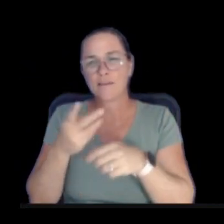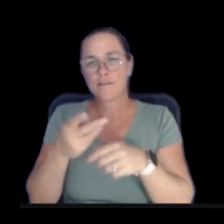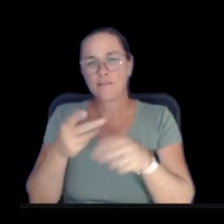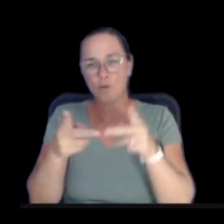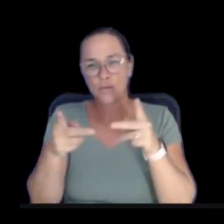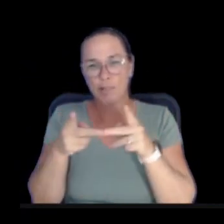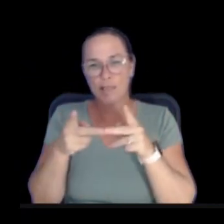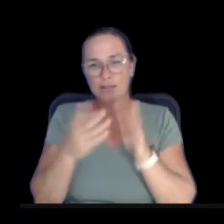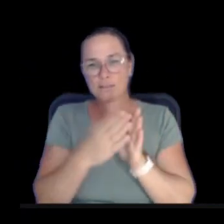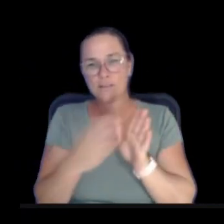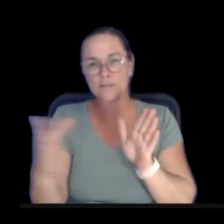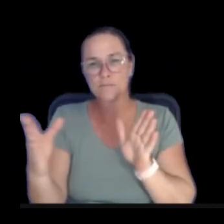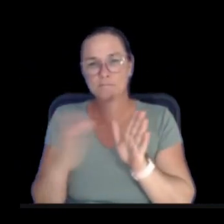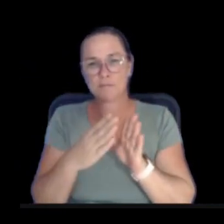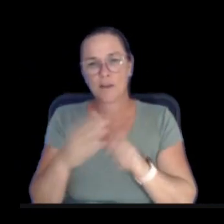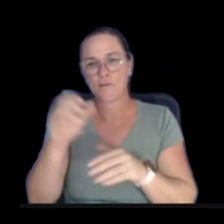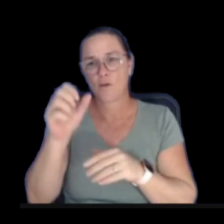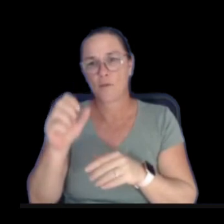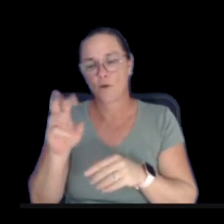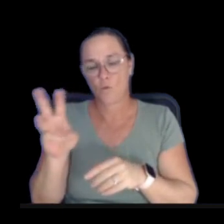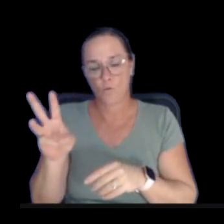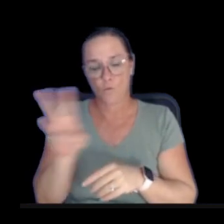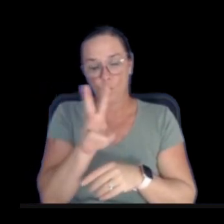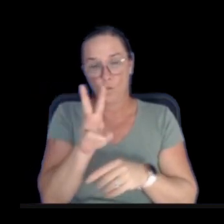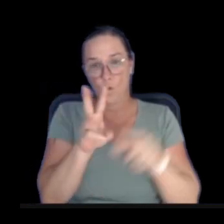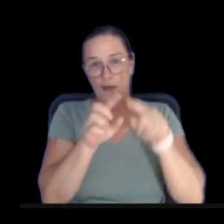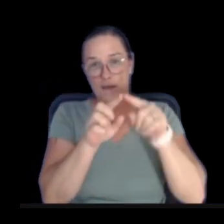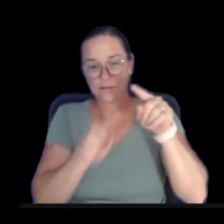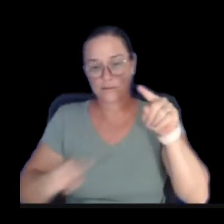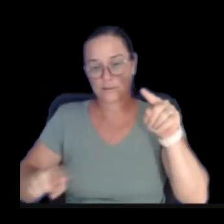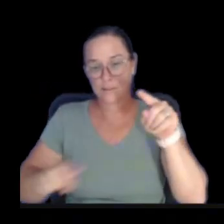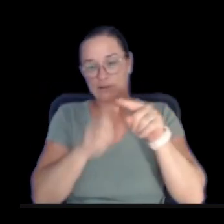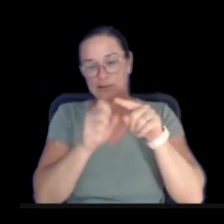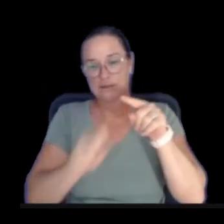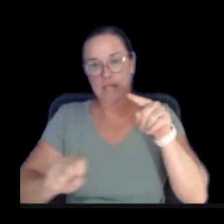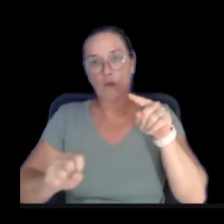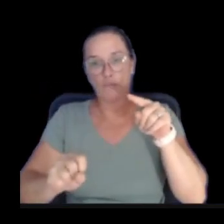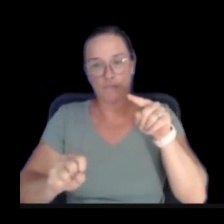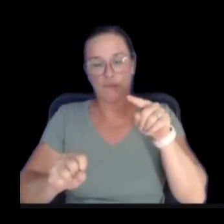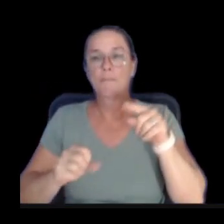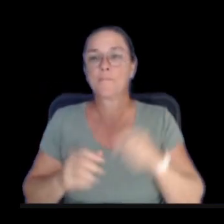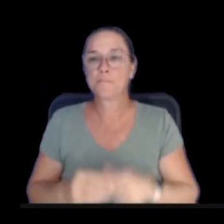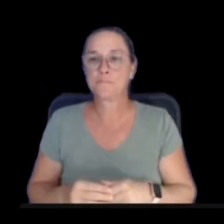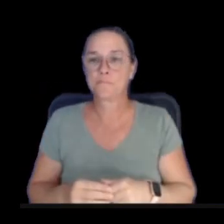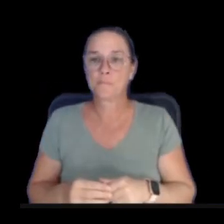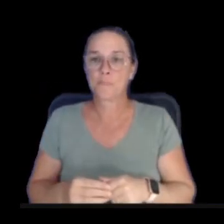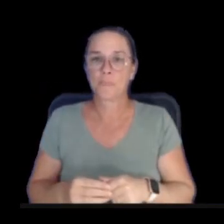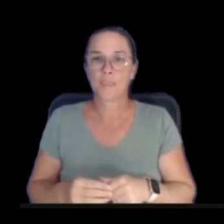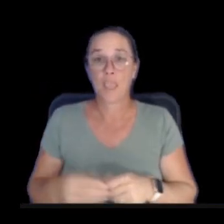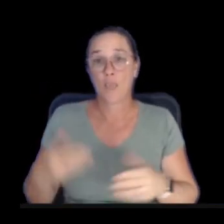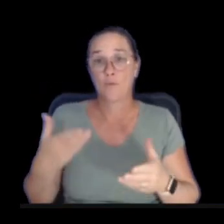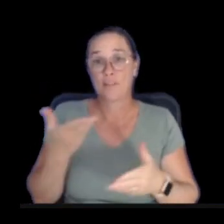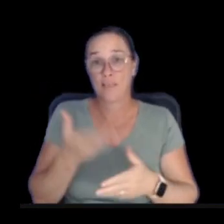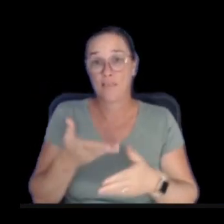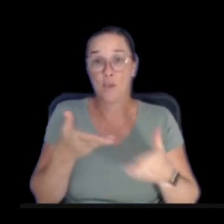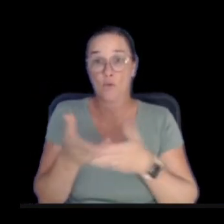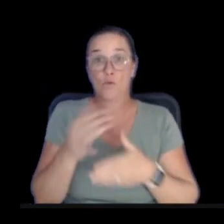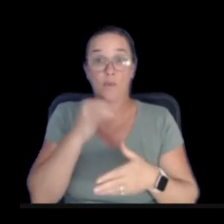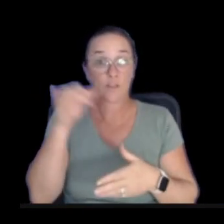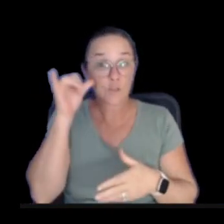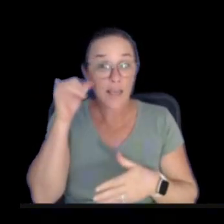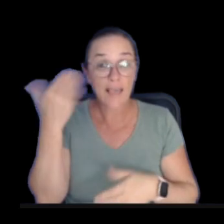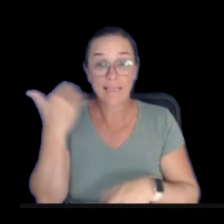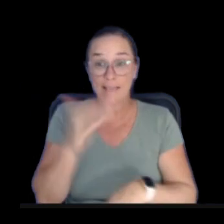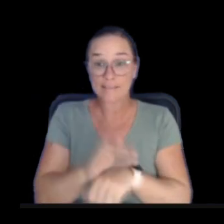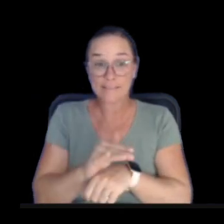western to southern side of Nāpau Crater in there. See, that was present even through yesterday. Last night, there seemed